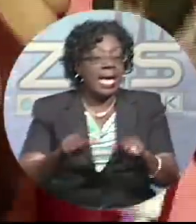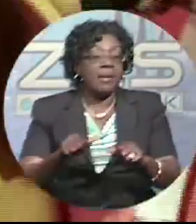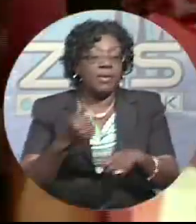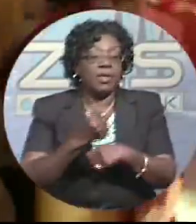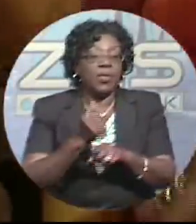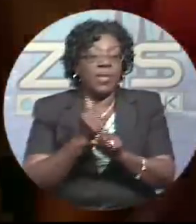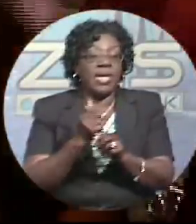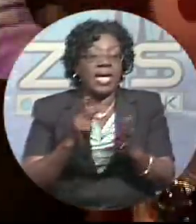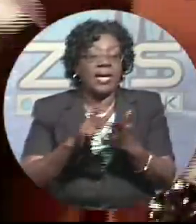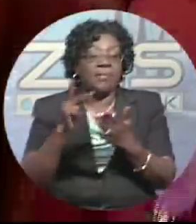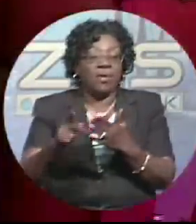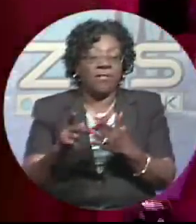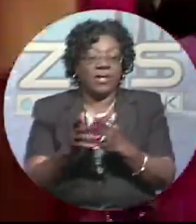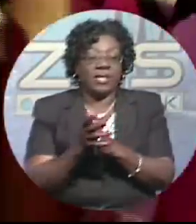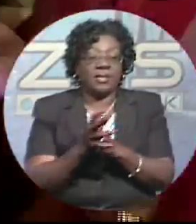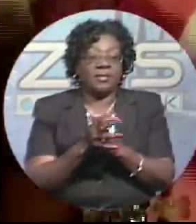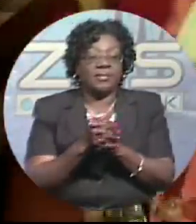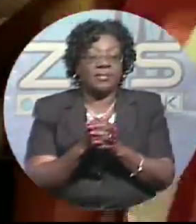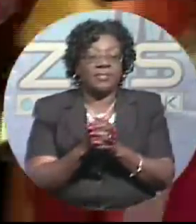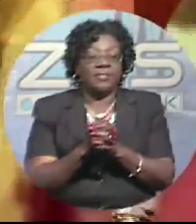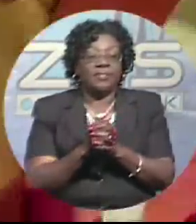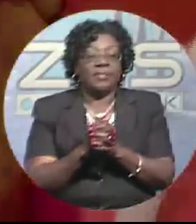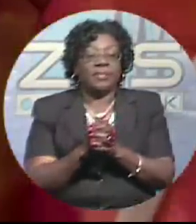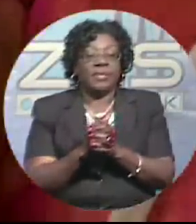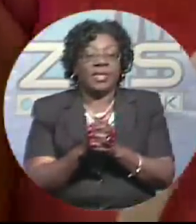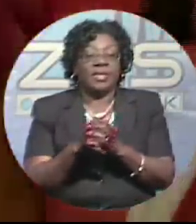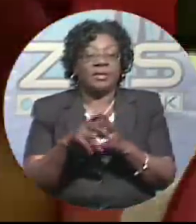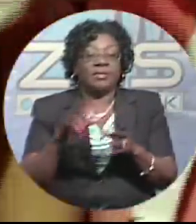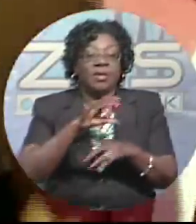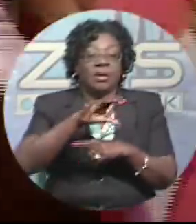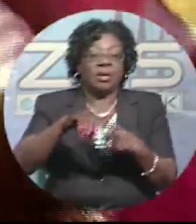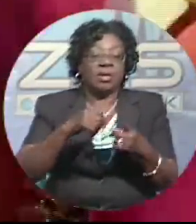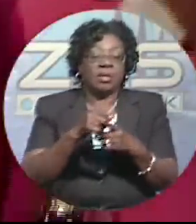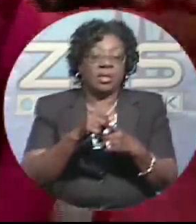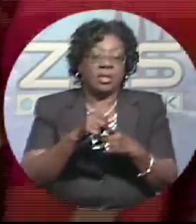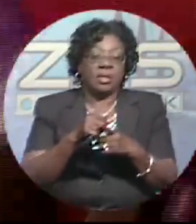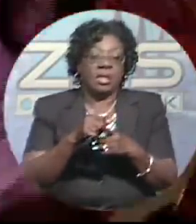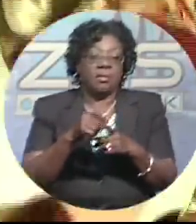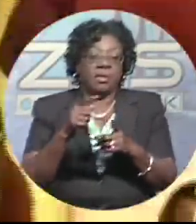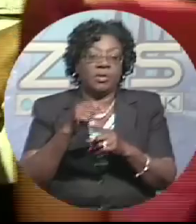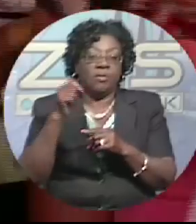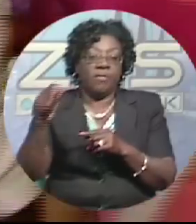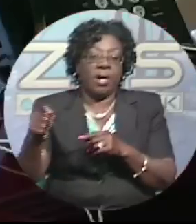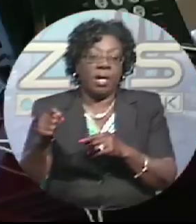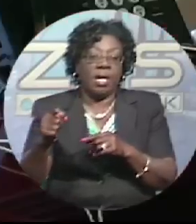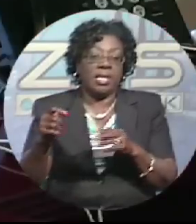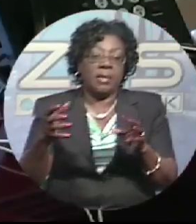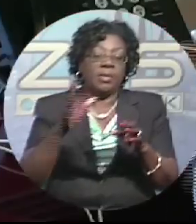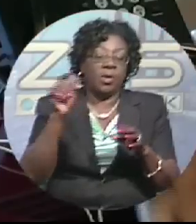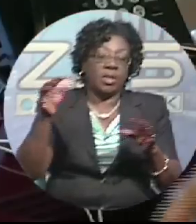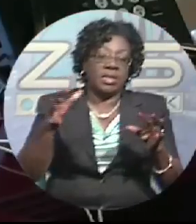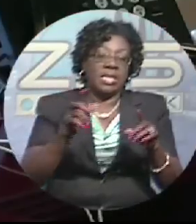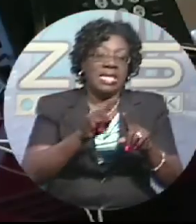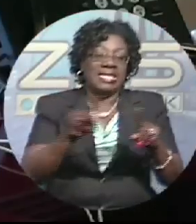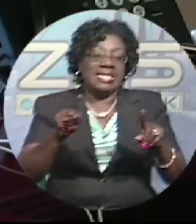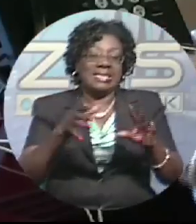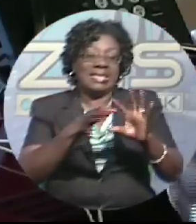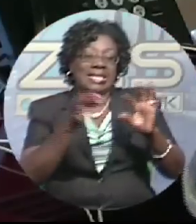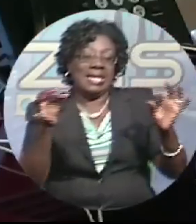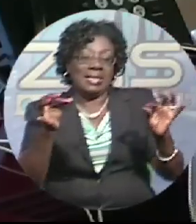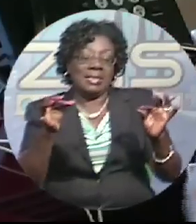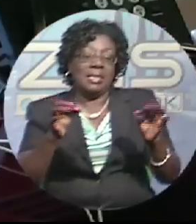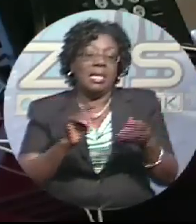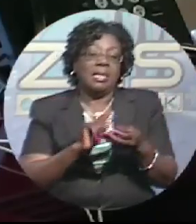extreme east and western ends of the cultural village, it was too far, and they were disconnected. But again, they're all